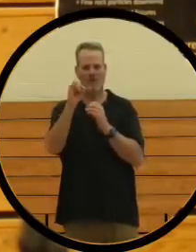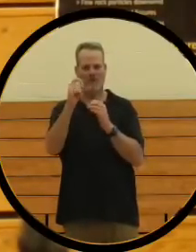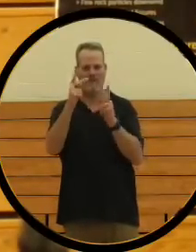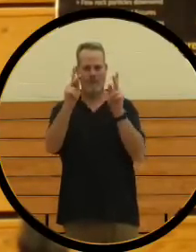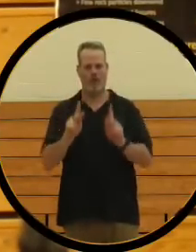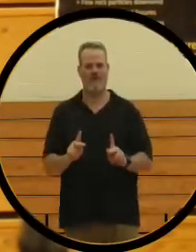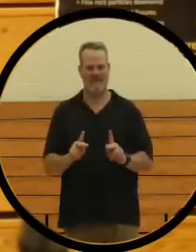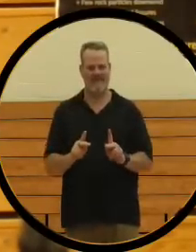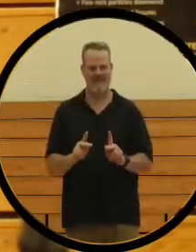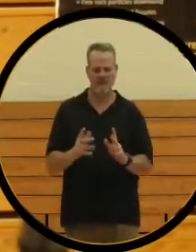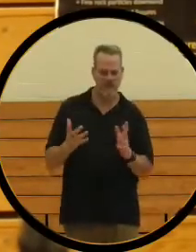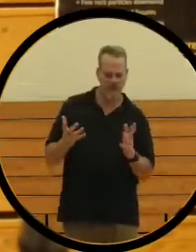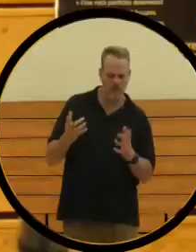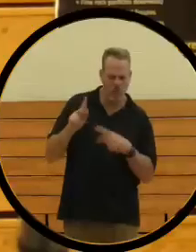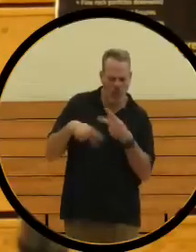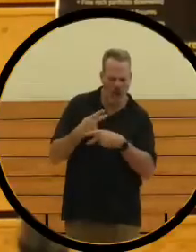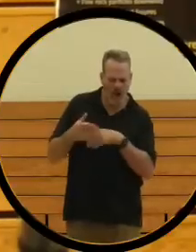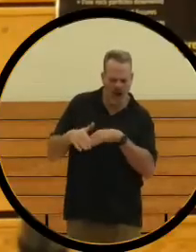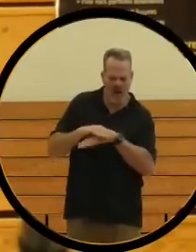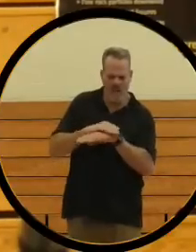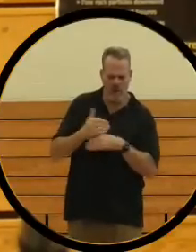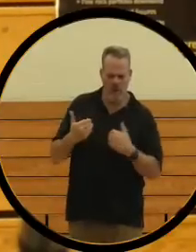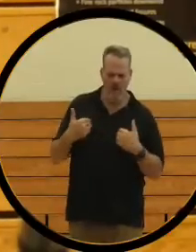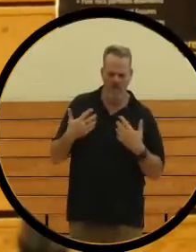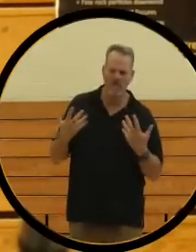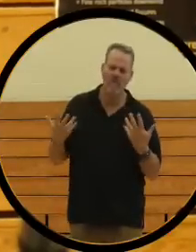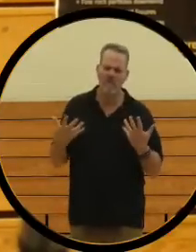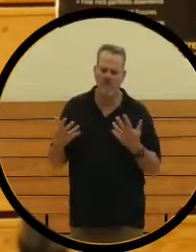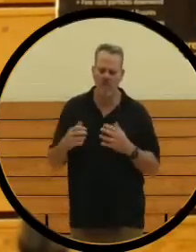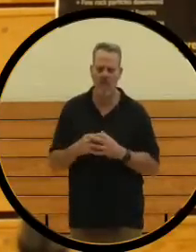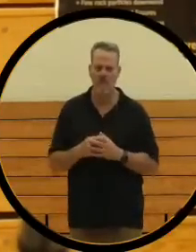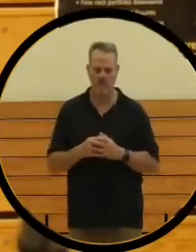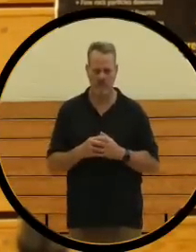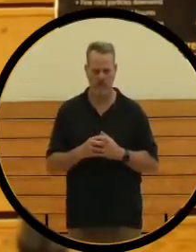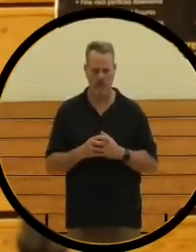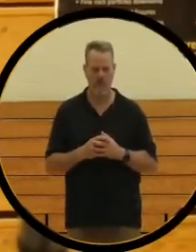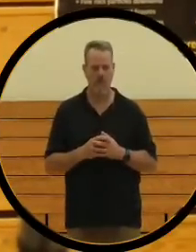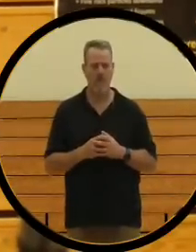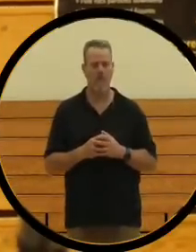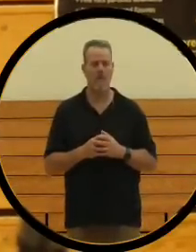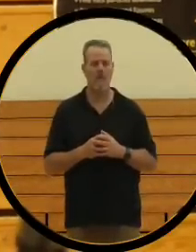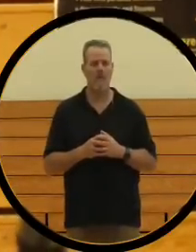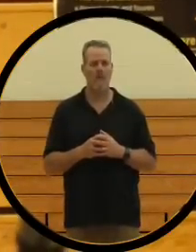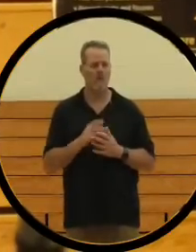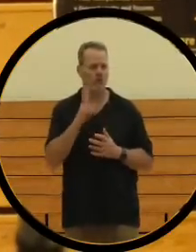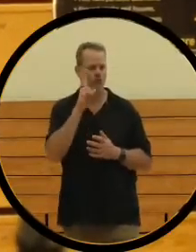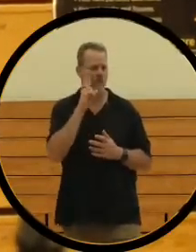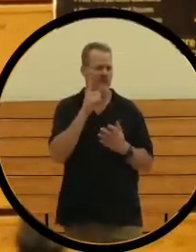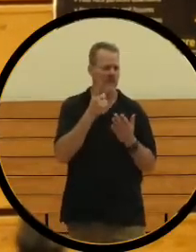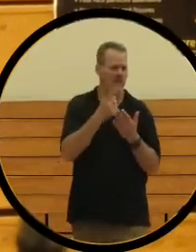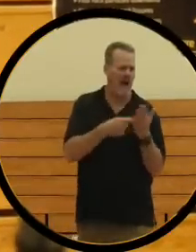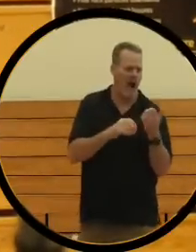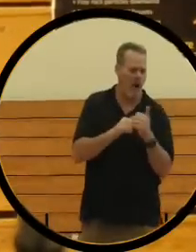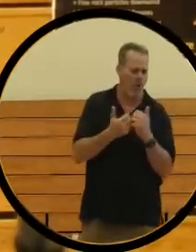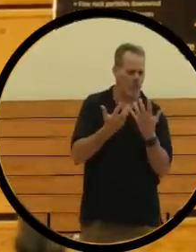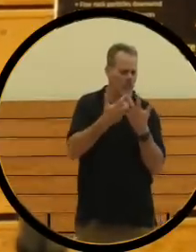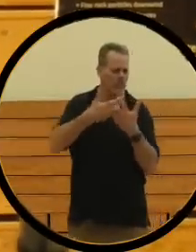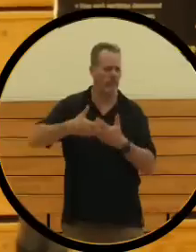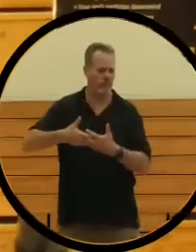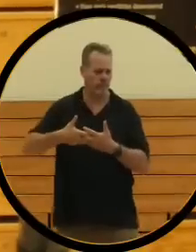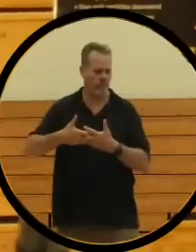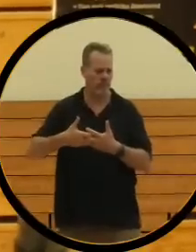as to what coverage you have. And, you know, to see what you can work out. But,